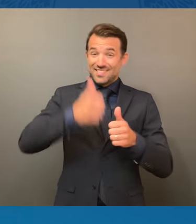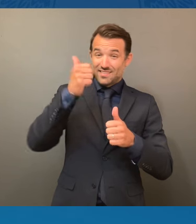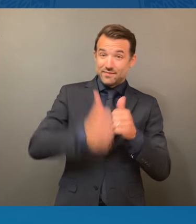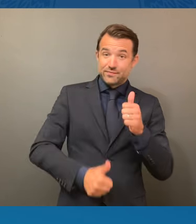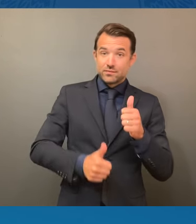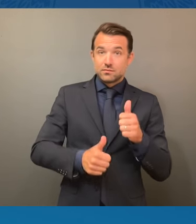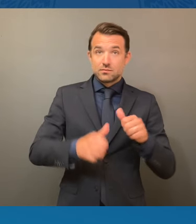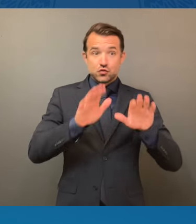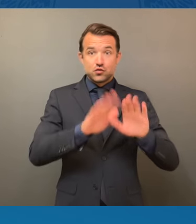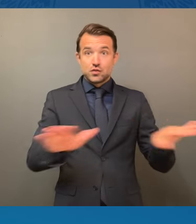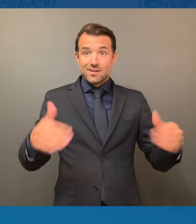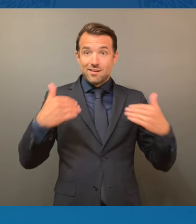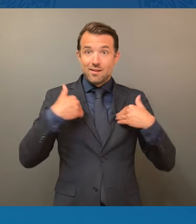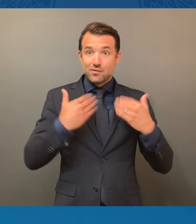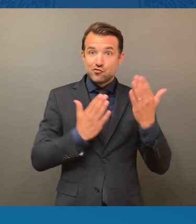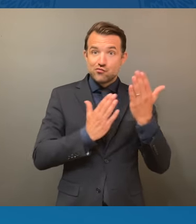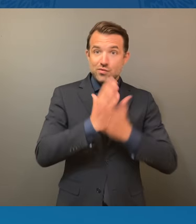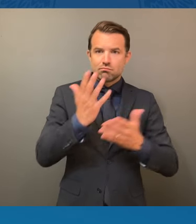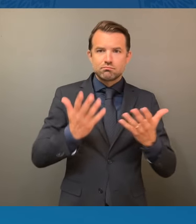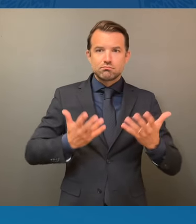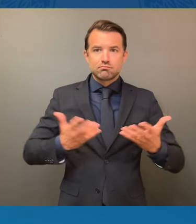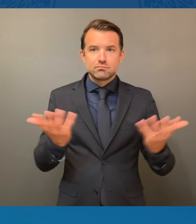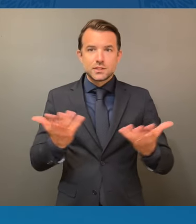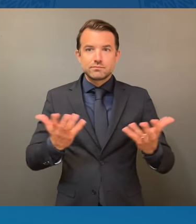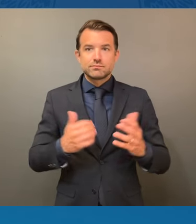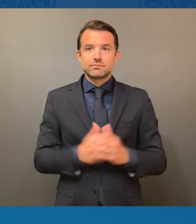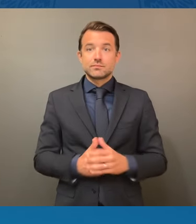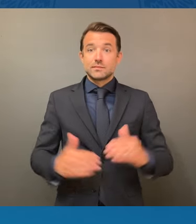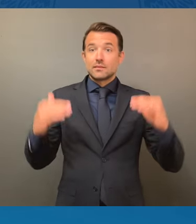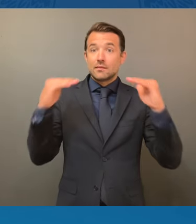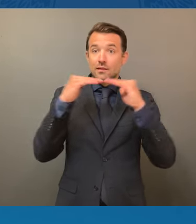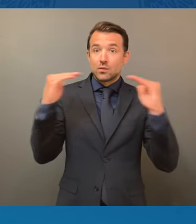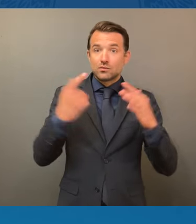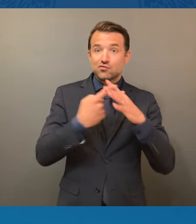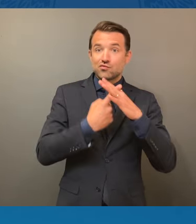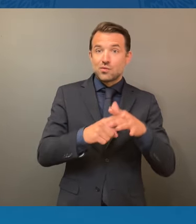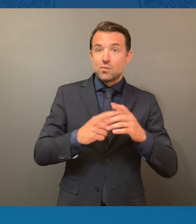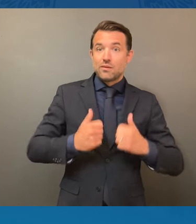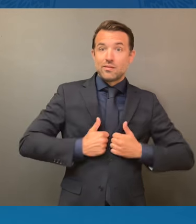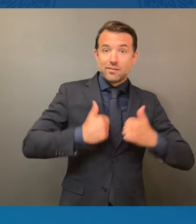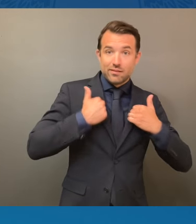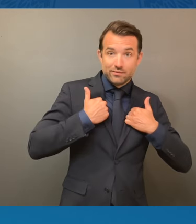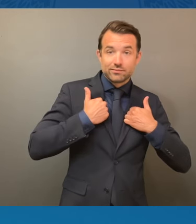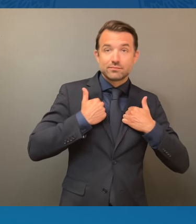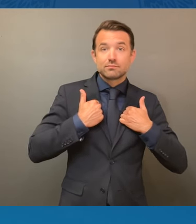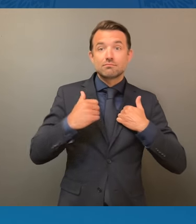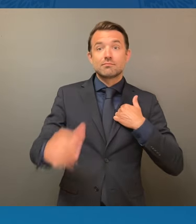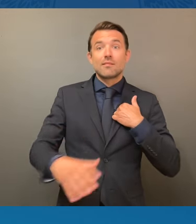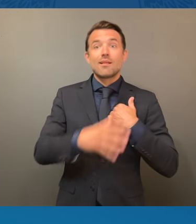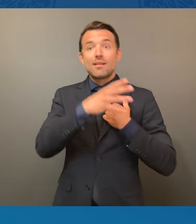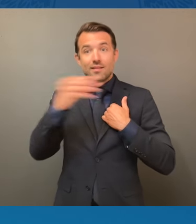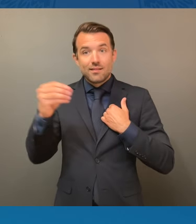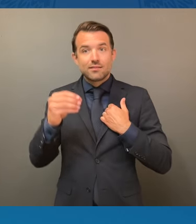an equal start in life and an equal opportunity to reach their